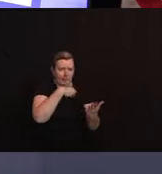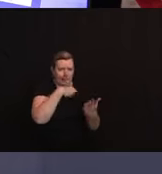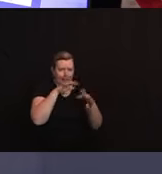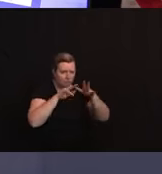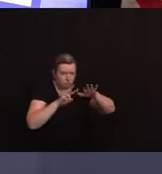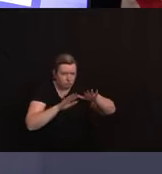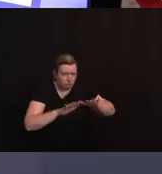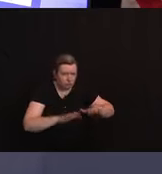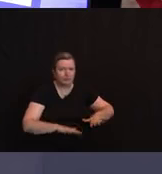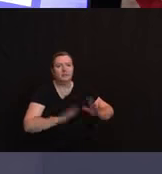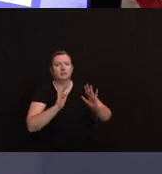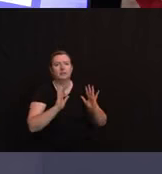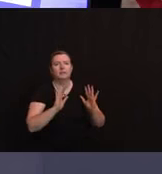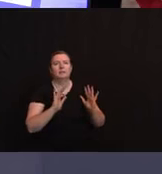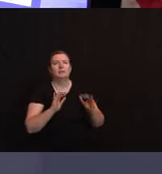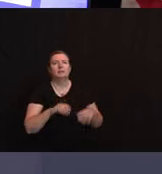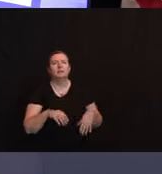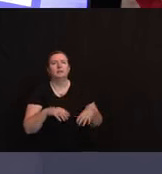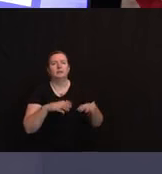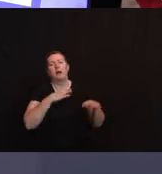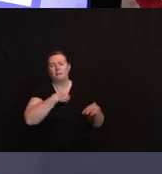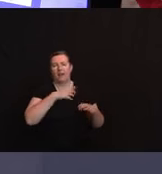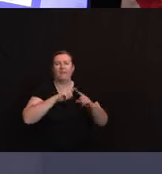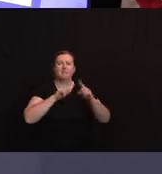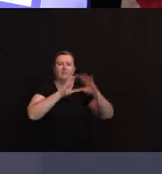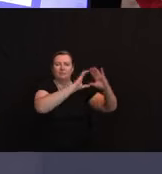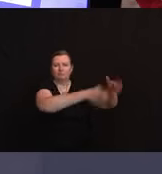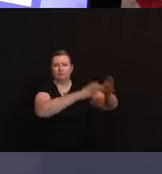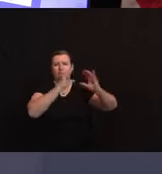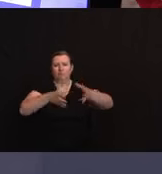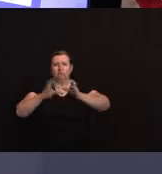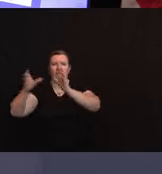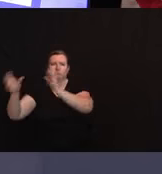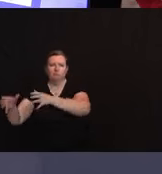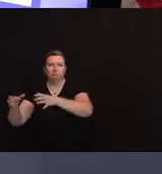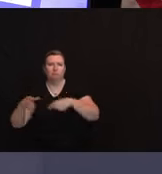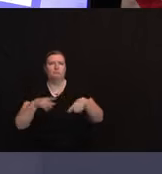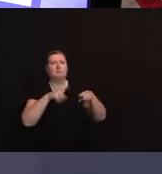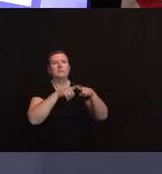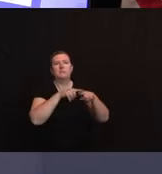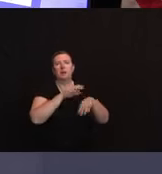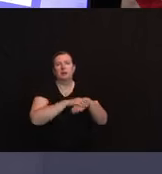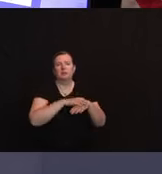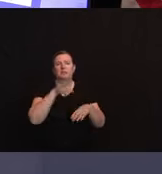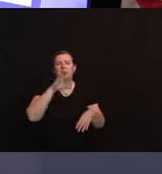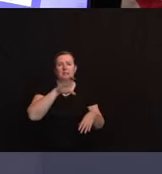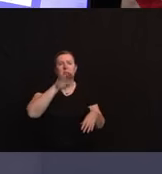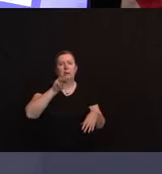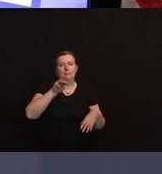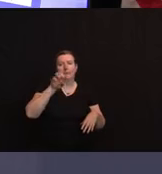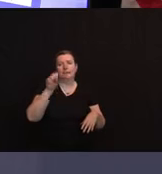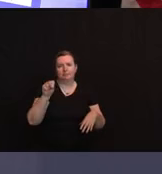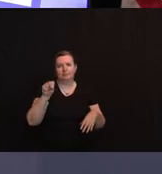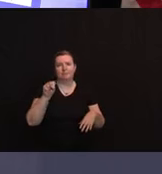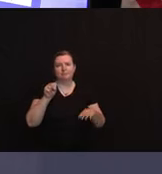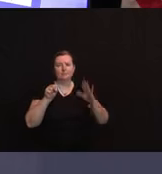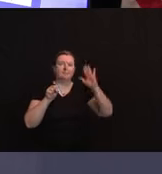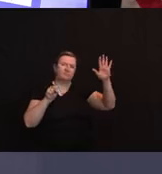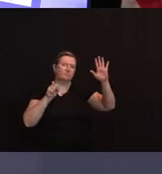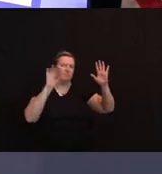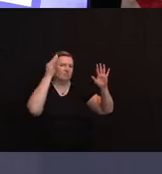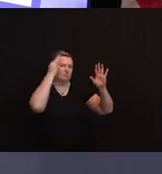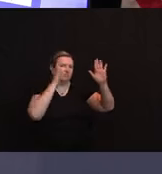Complaints are classified according to CMS categories: immediate jeopardy, high, medium, and